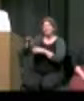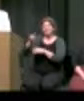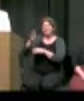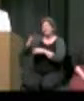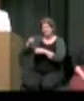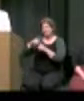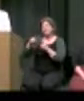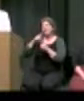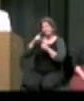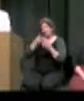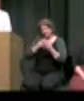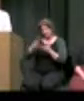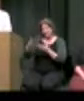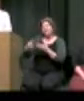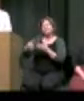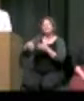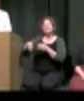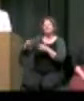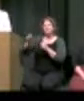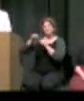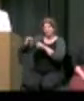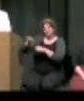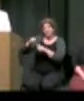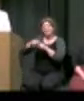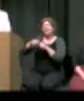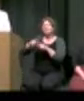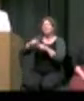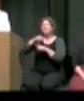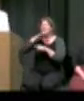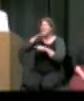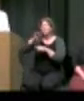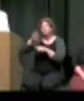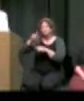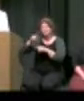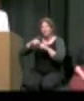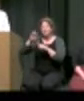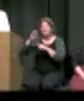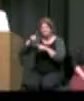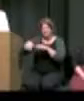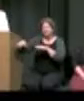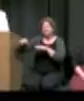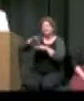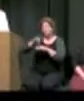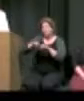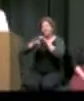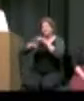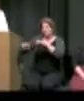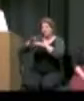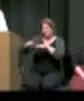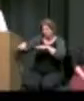be capped with native soil, and native seed mix vegetation will be planted.